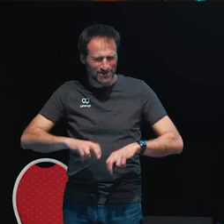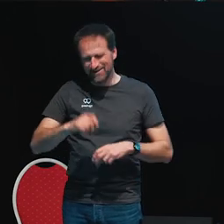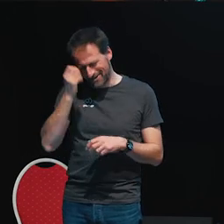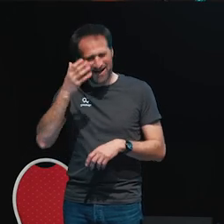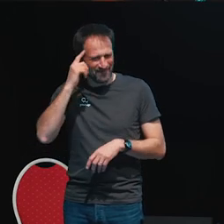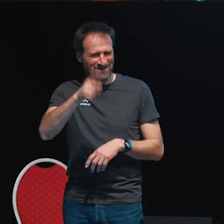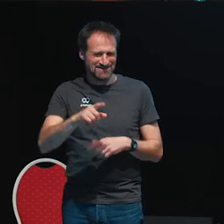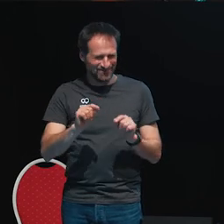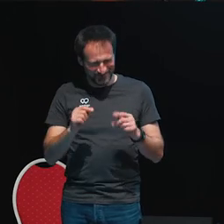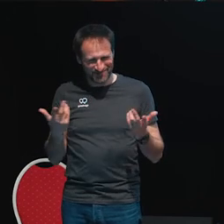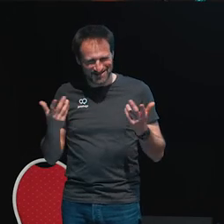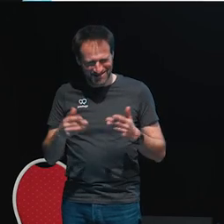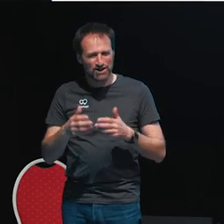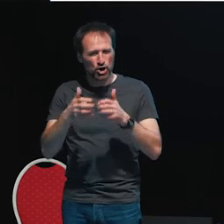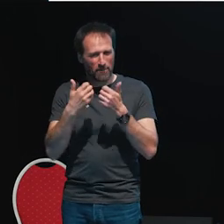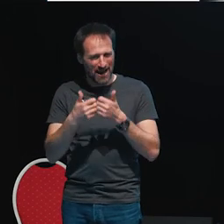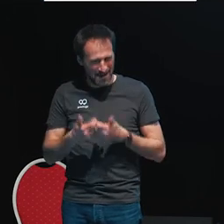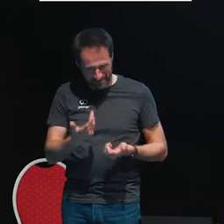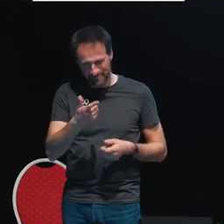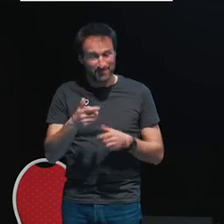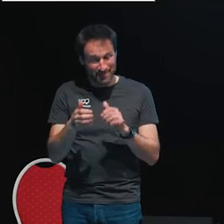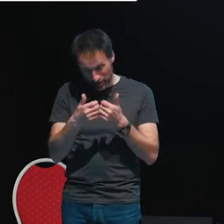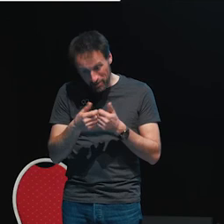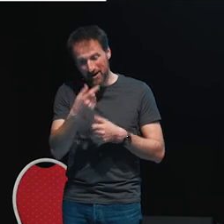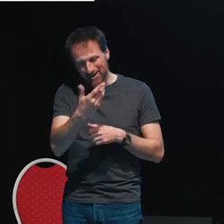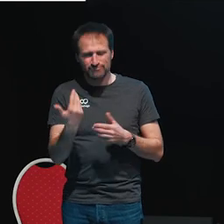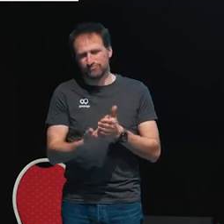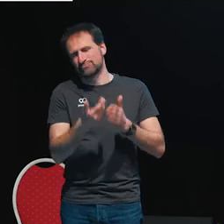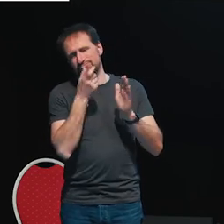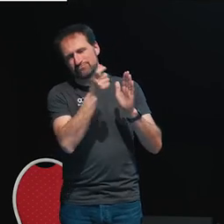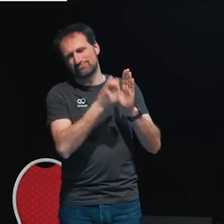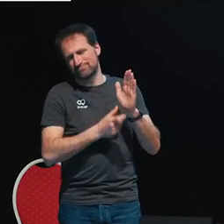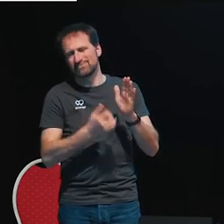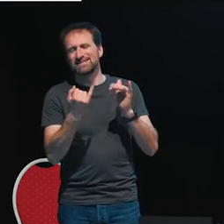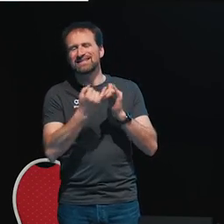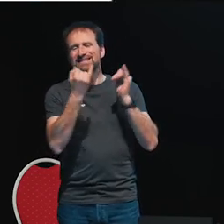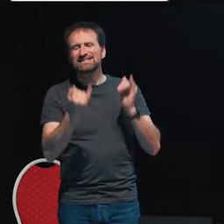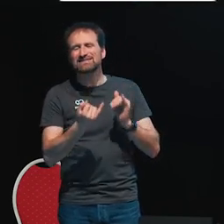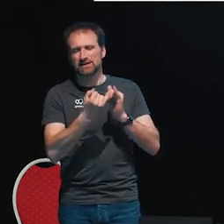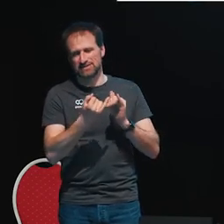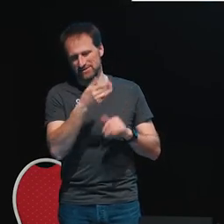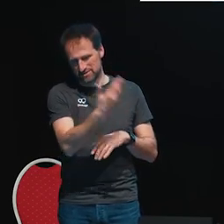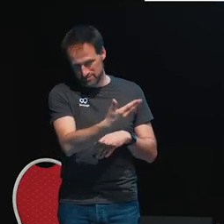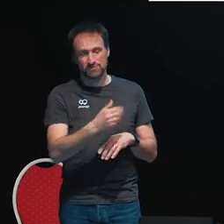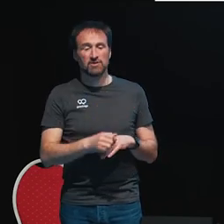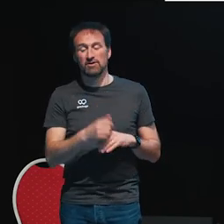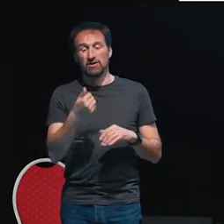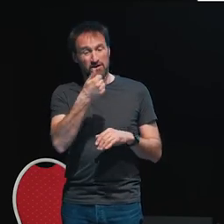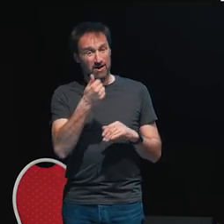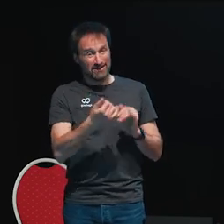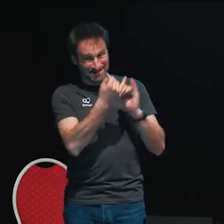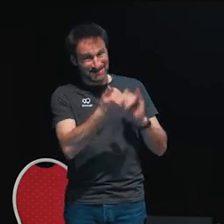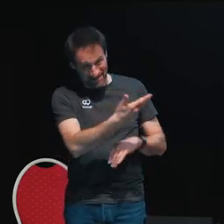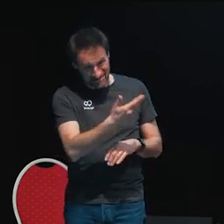just names that we've given these instances. So the compiler instance itself is the top level